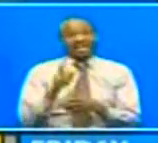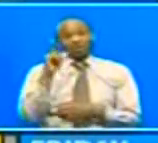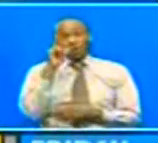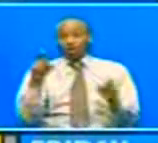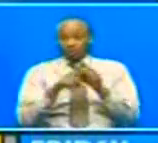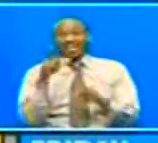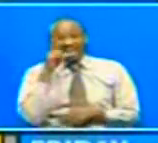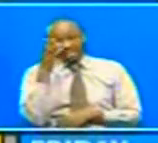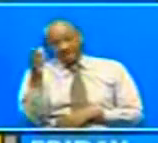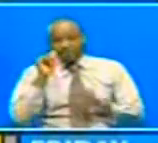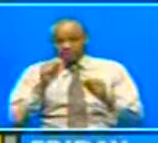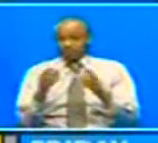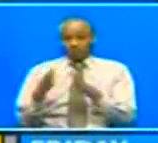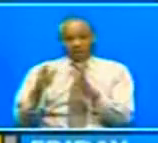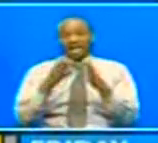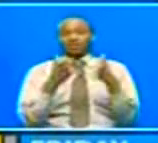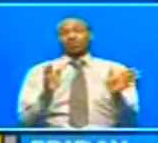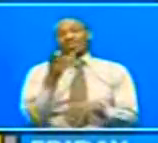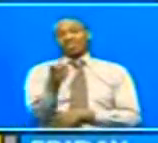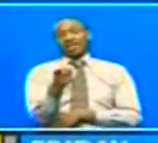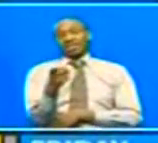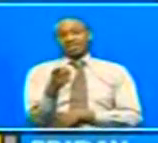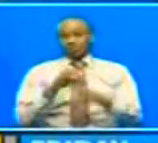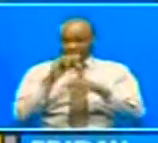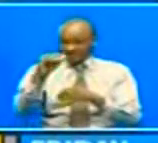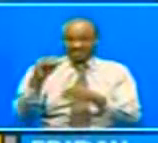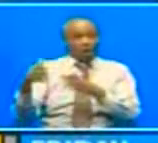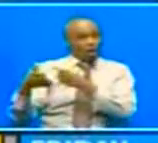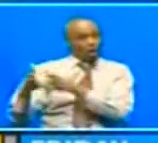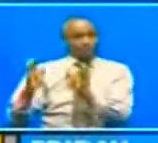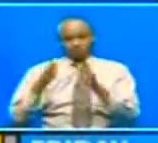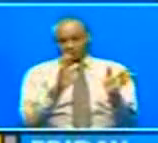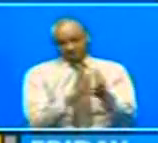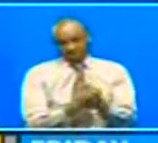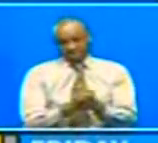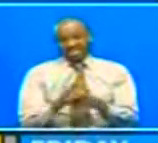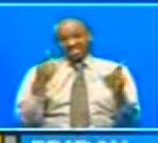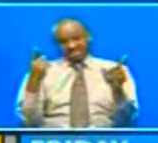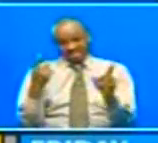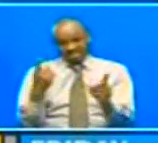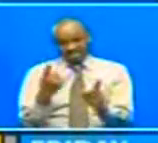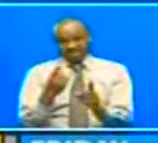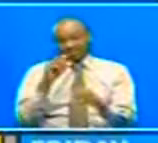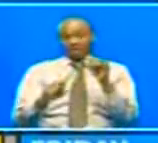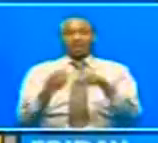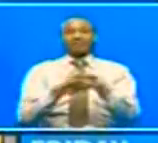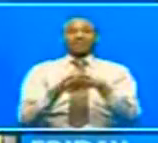gain better access and exposure to investment opportunities within Eastern Africa.